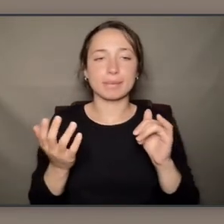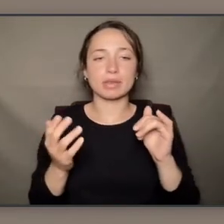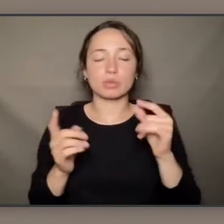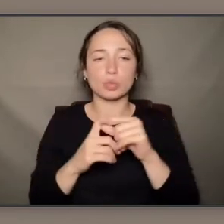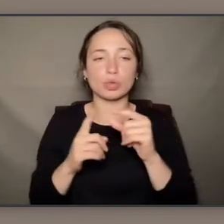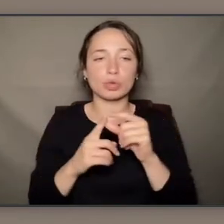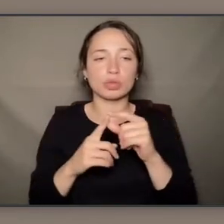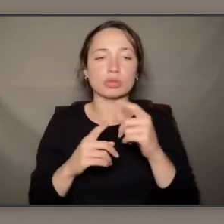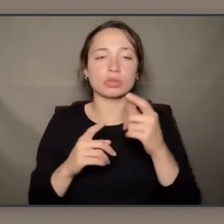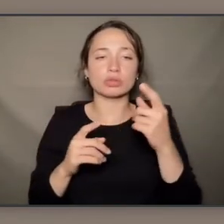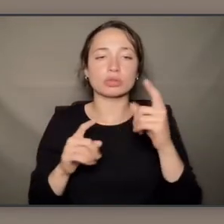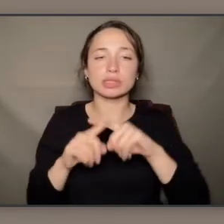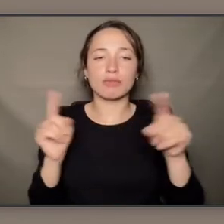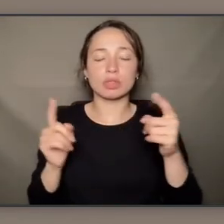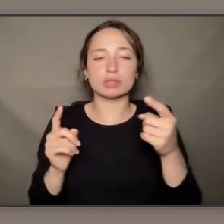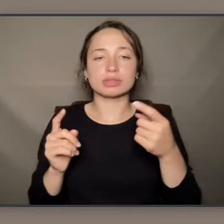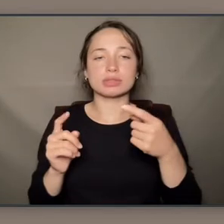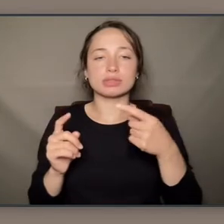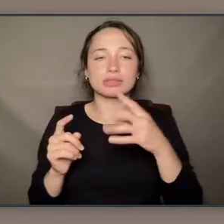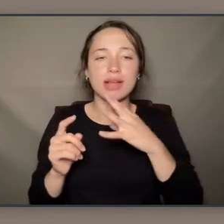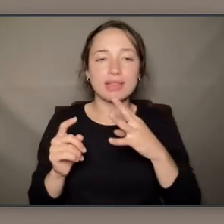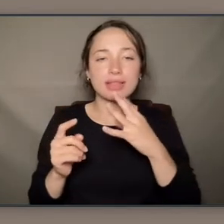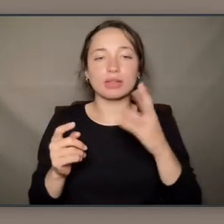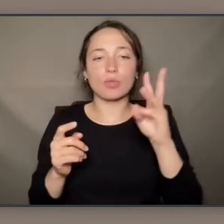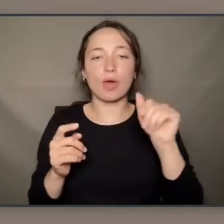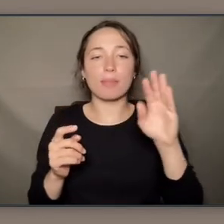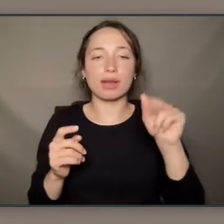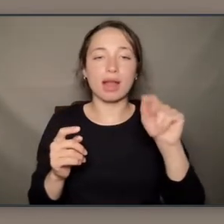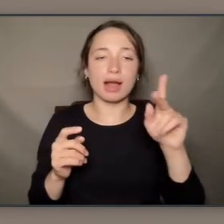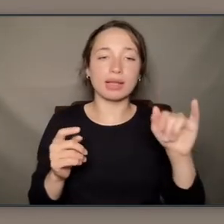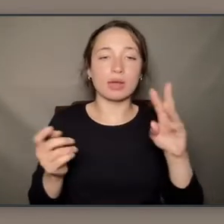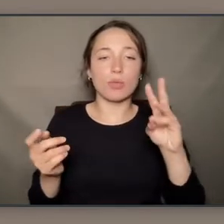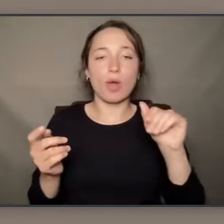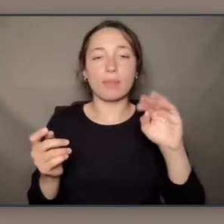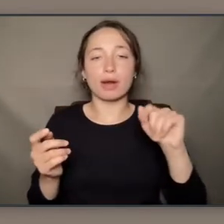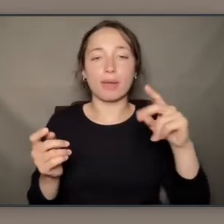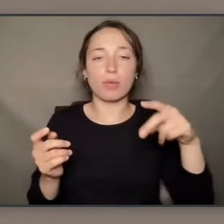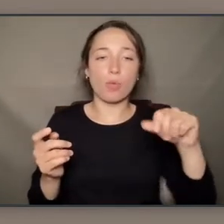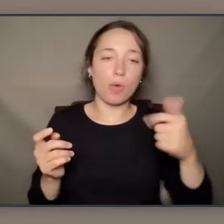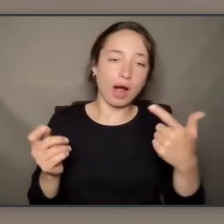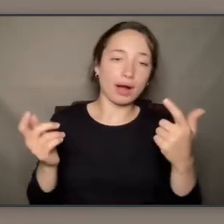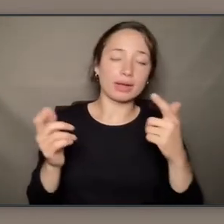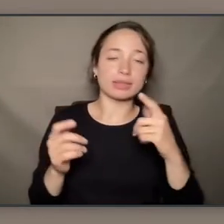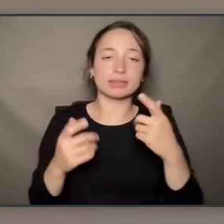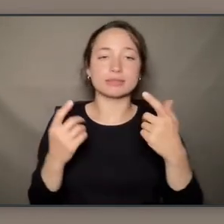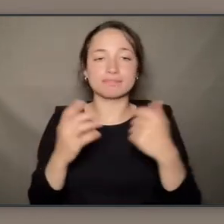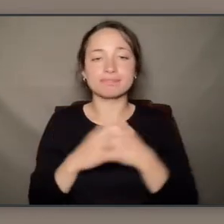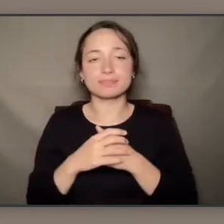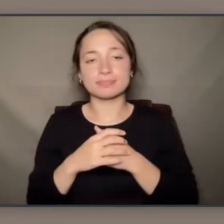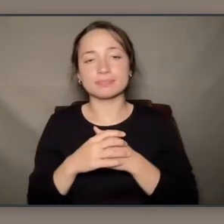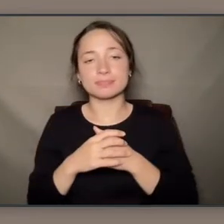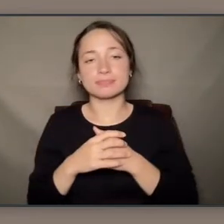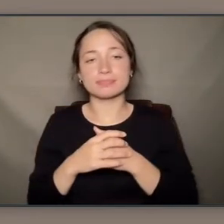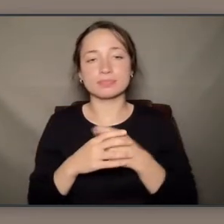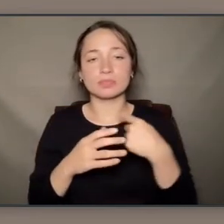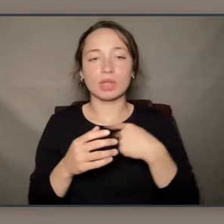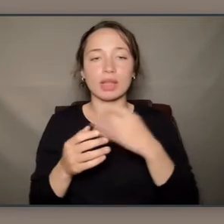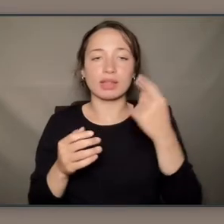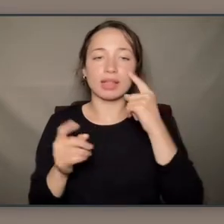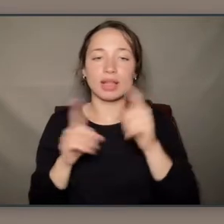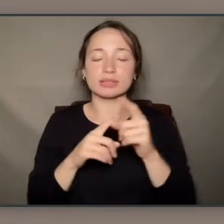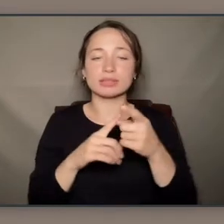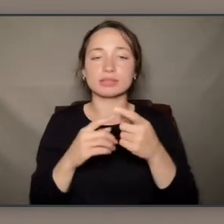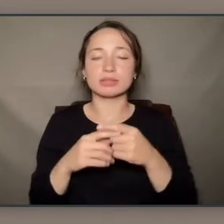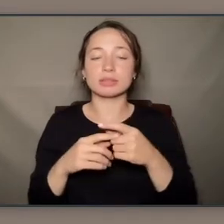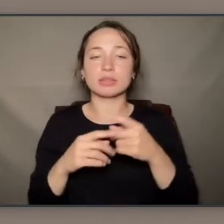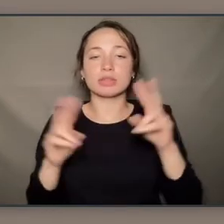word, different dialect. Wabanaki, Wampanoag, it means those who greet the dawn, or I like to